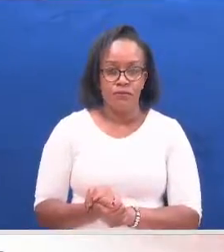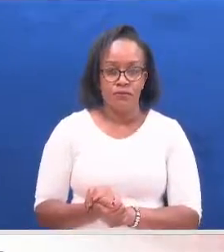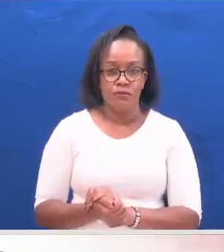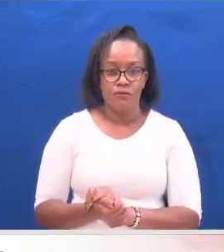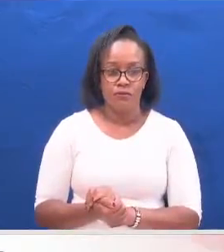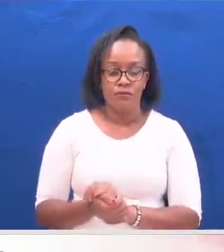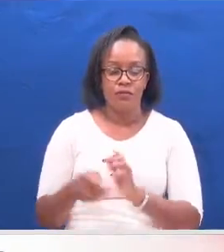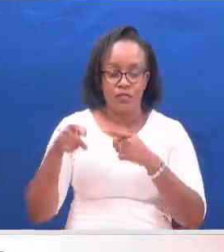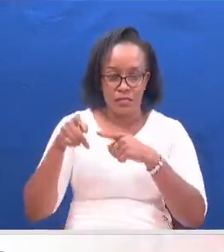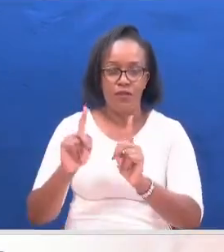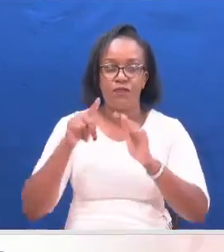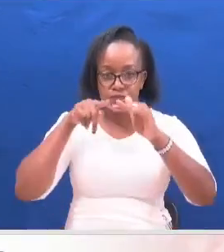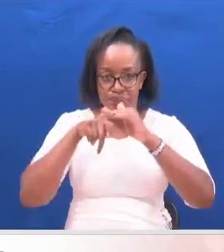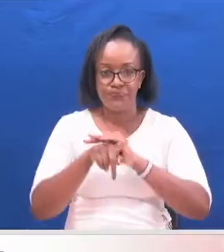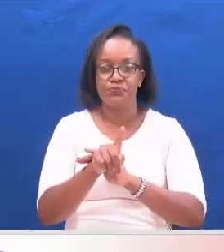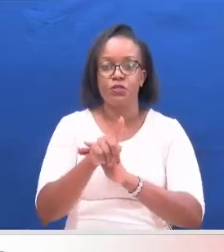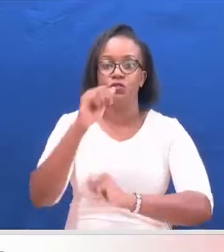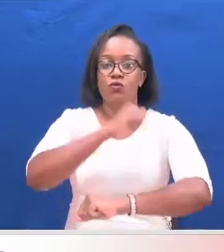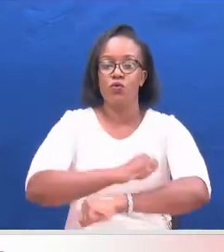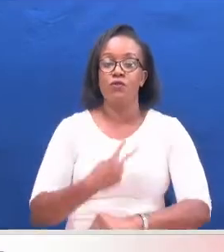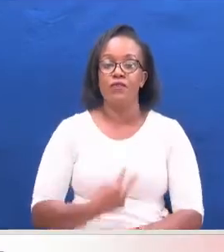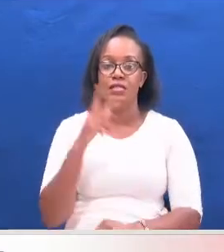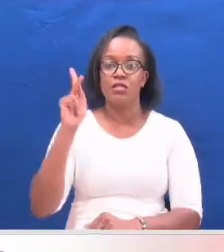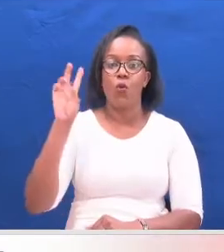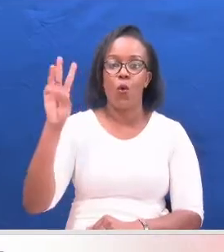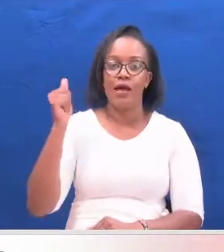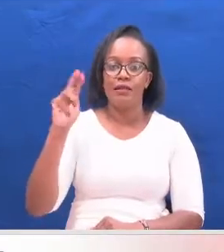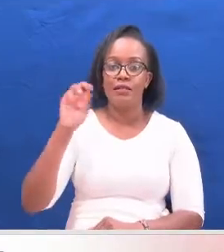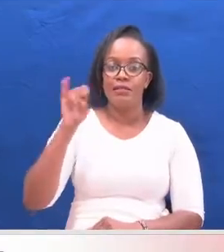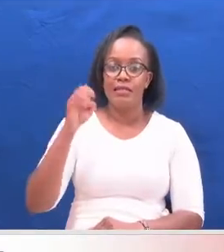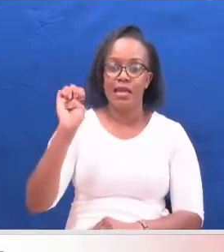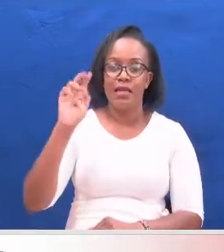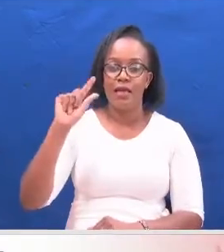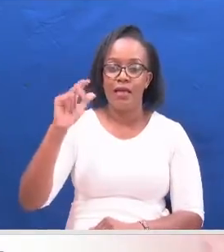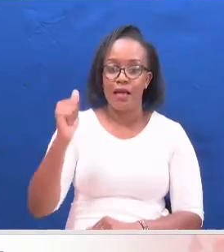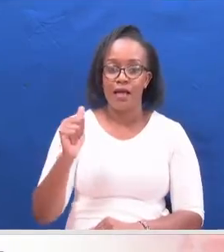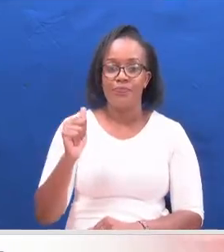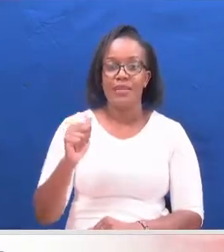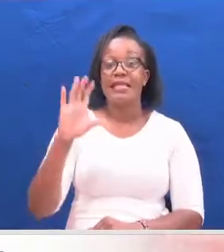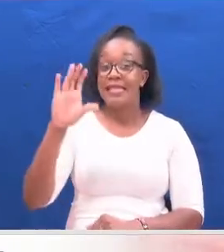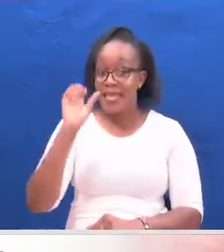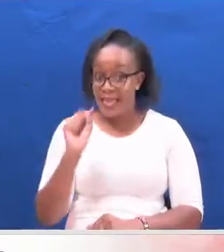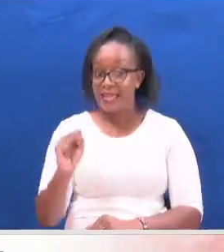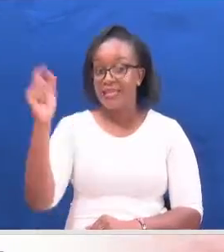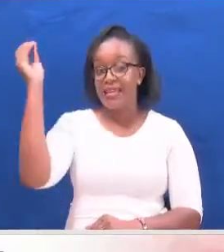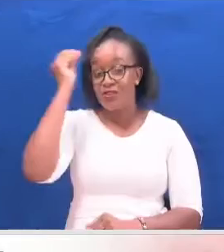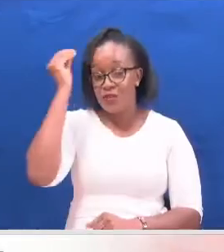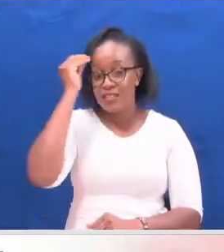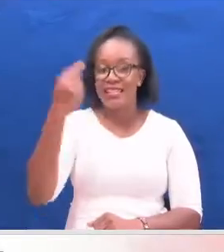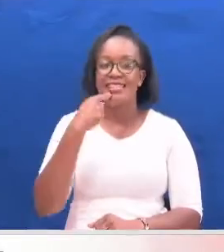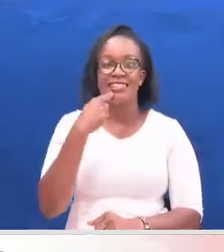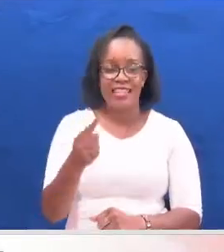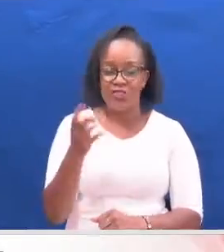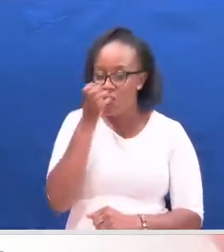Speaking at Kwanjenga Primary School Wednesday, Education CS Professor George Magoha urged the public to ignore the findings that indicated a